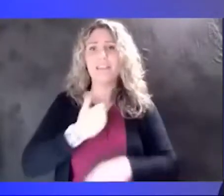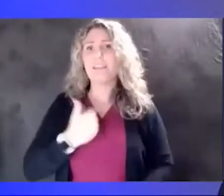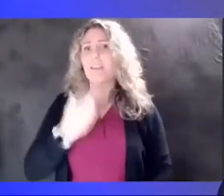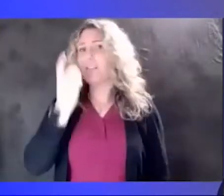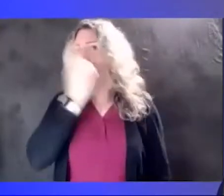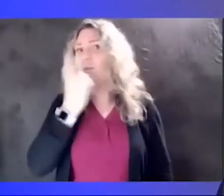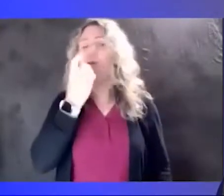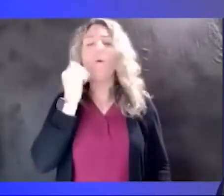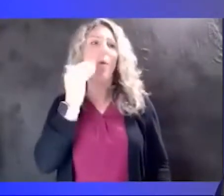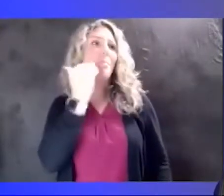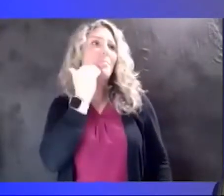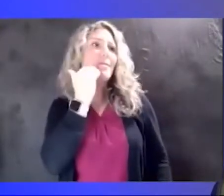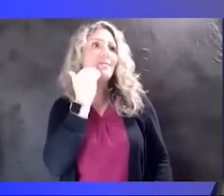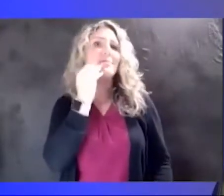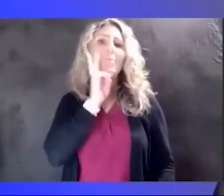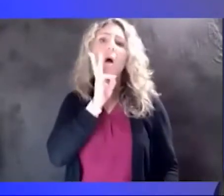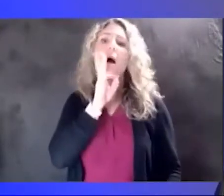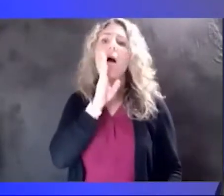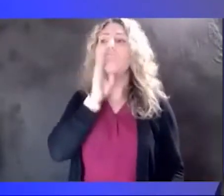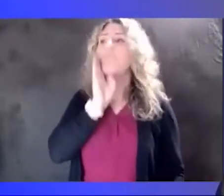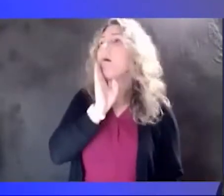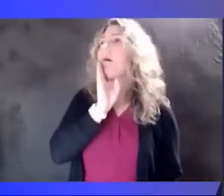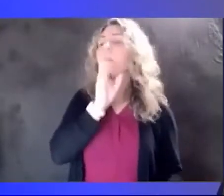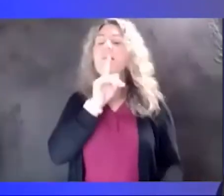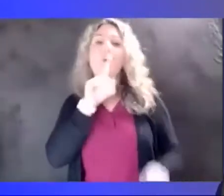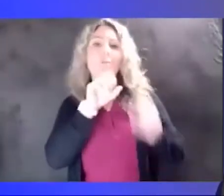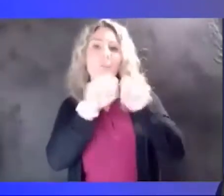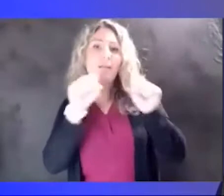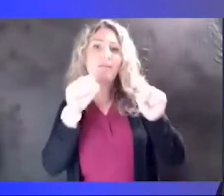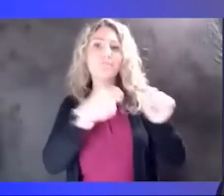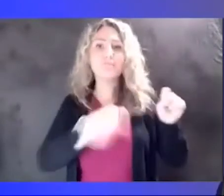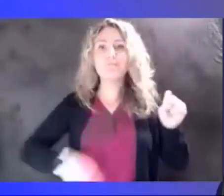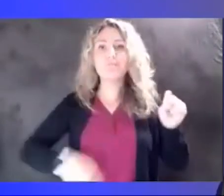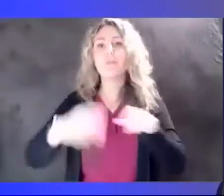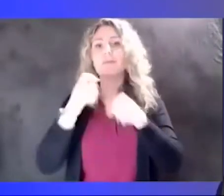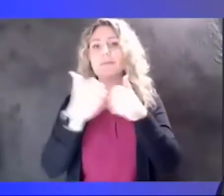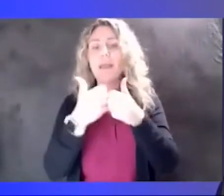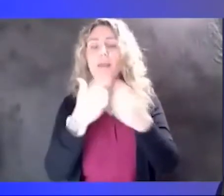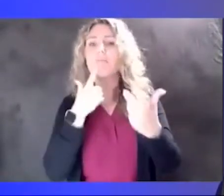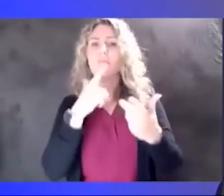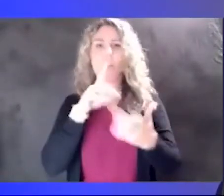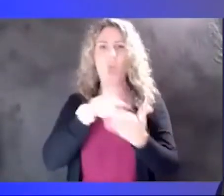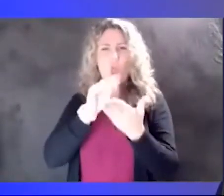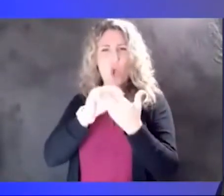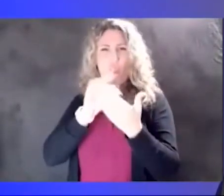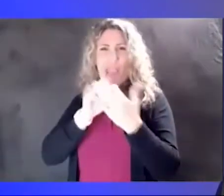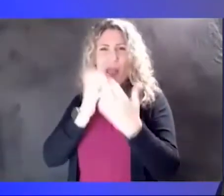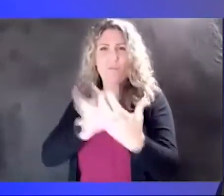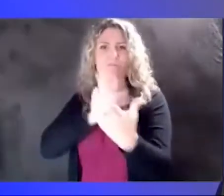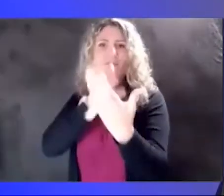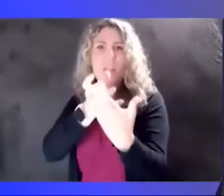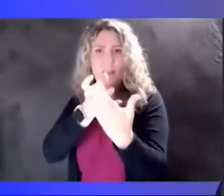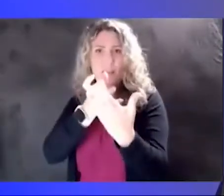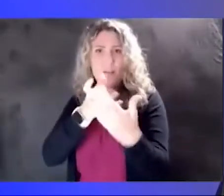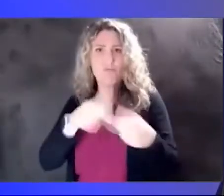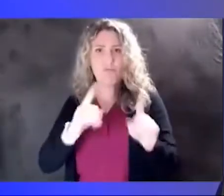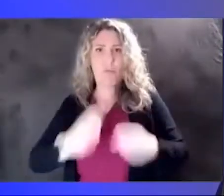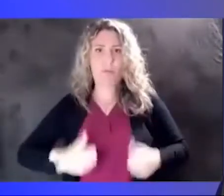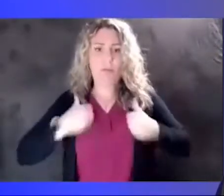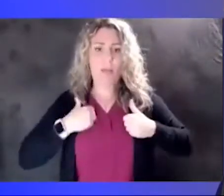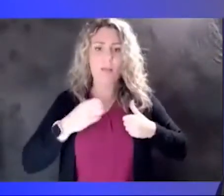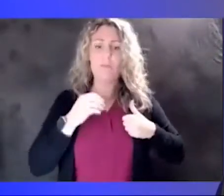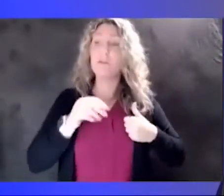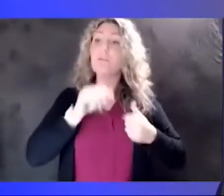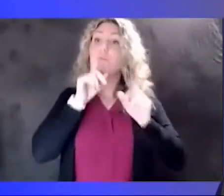with your friends, or a beer and broad at the Royals game, or whatever. We've got to learn to be able to sort of fit that in. And as a result, we have